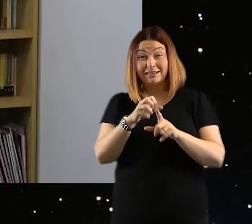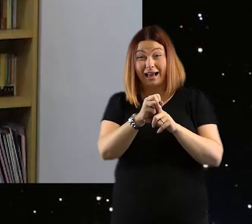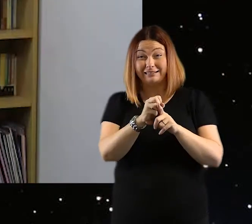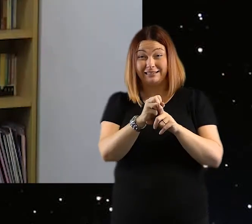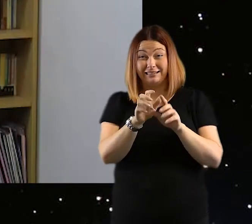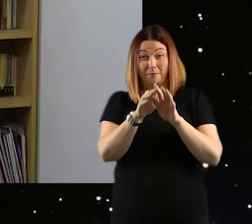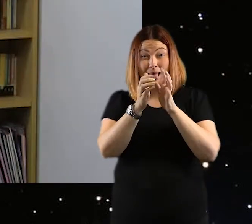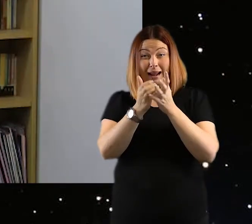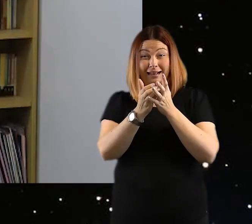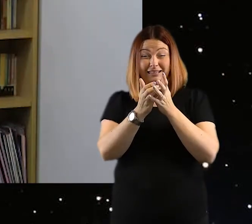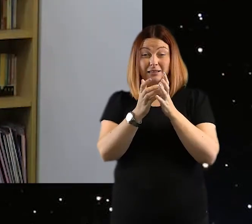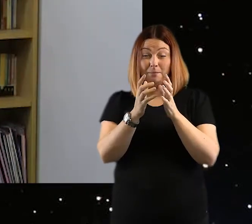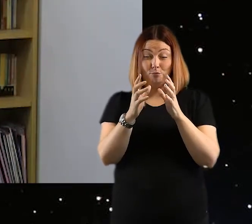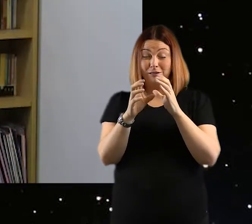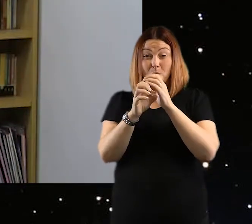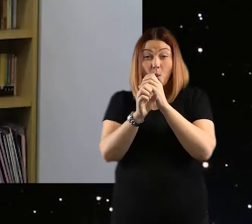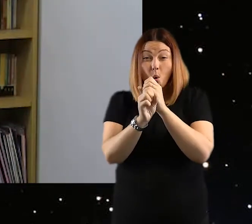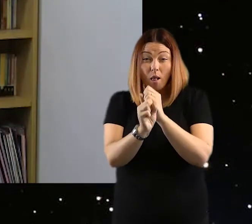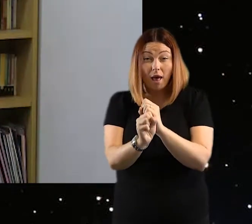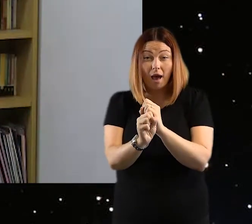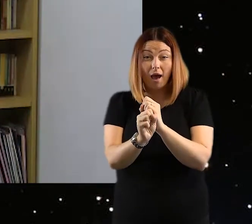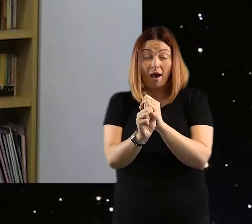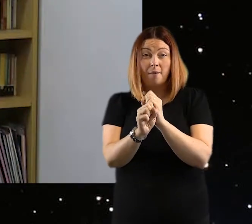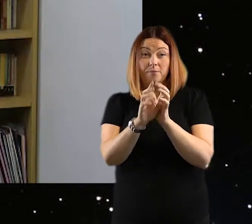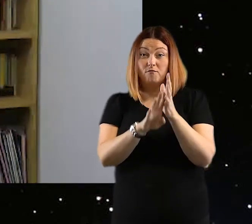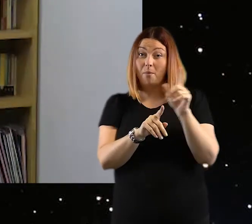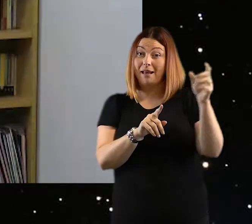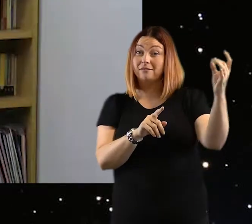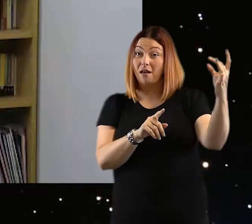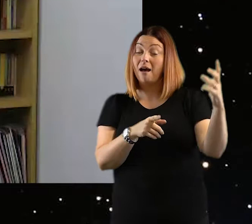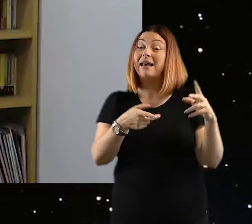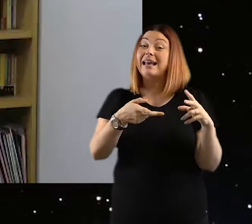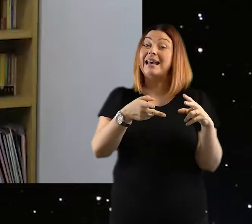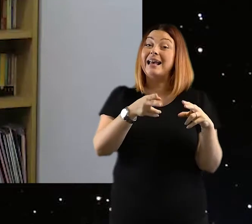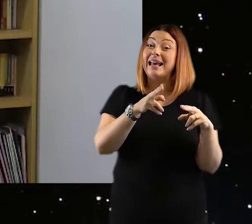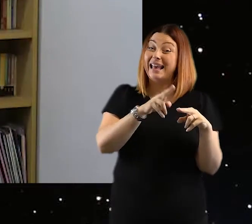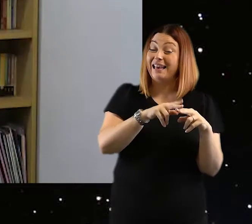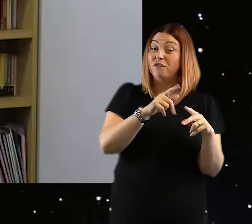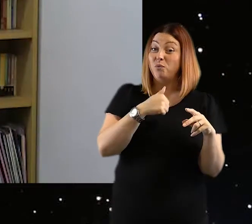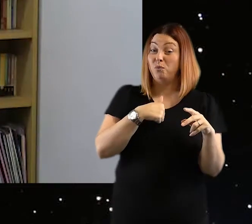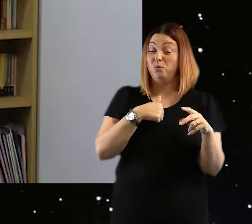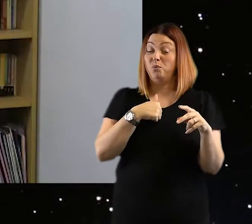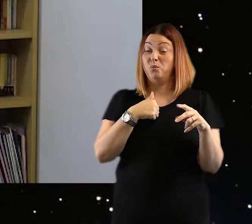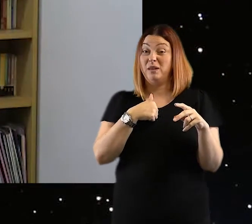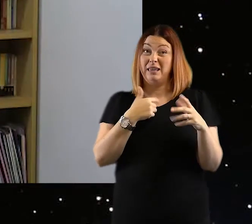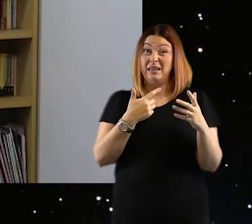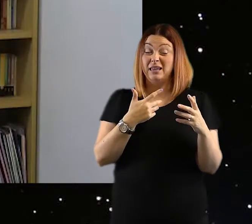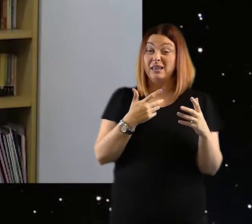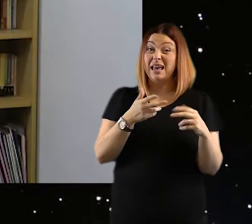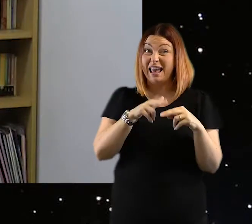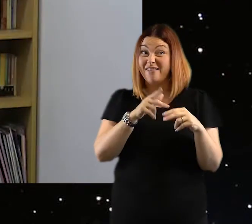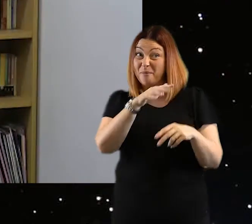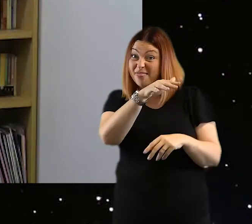much smaller around, much smaller in radius around this star. Okay. Had we